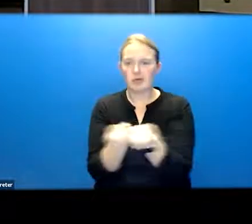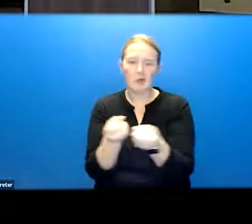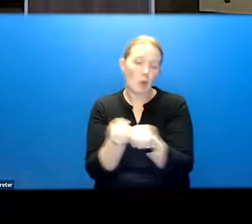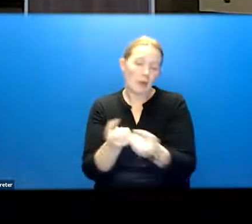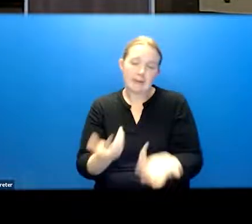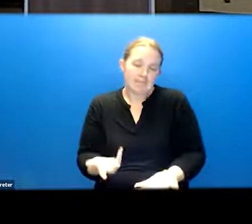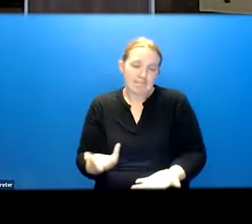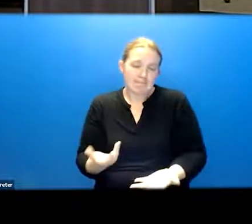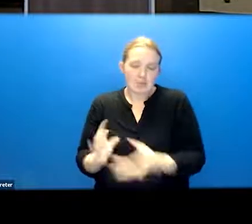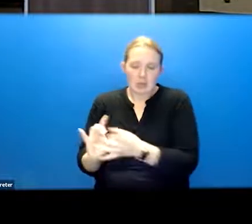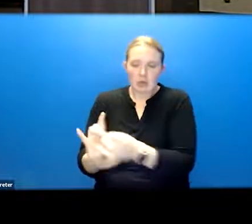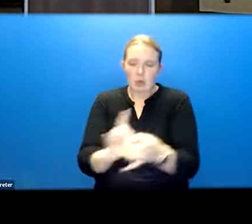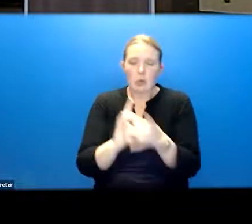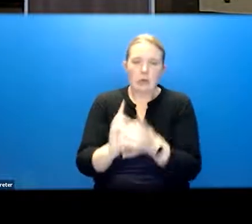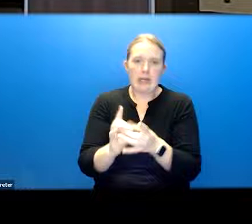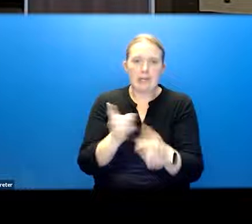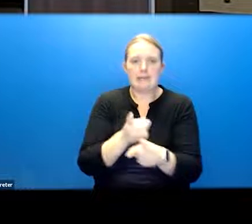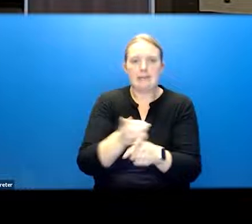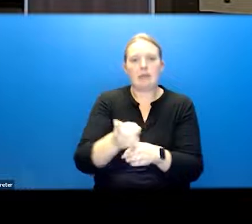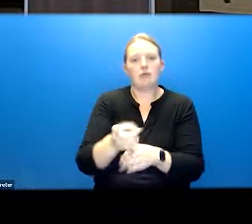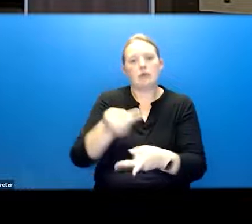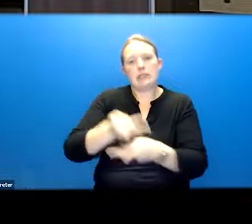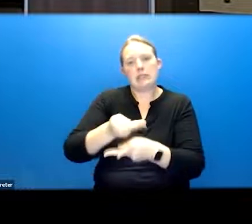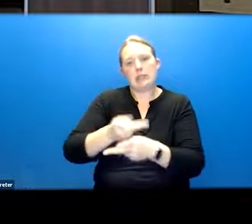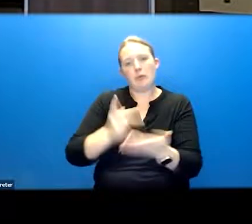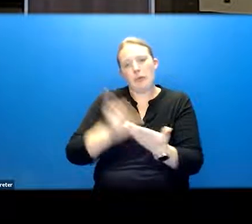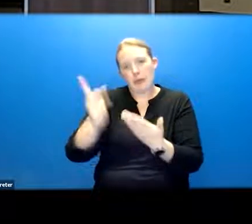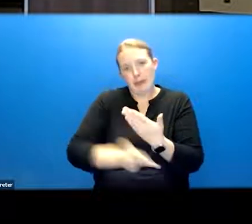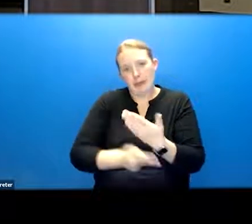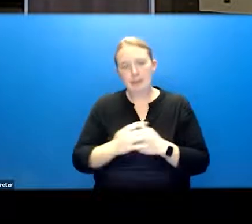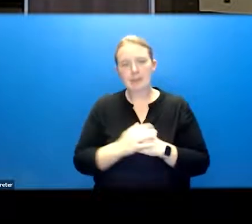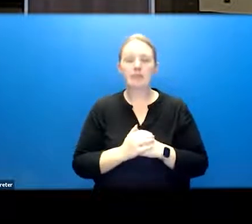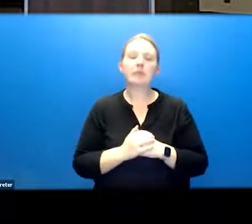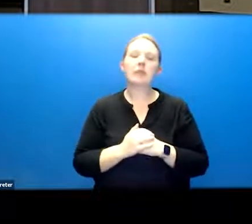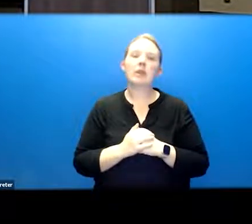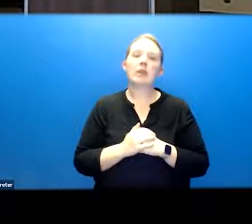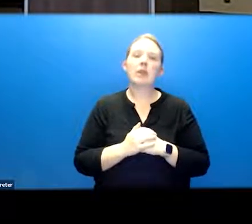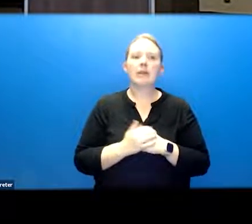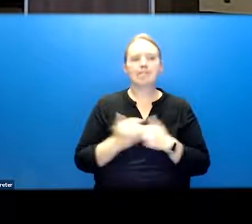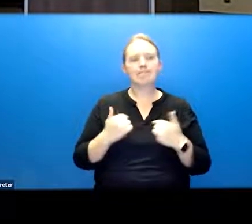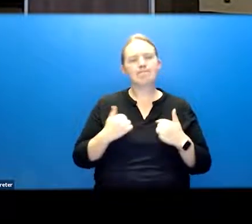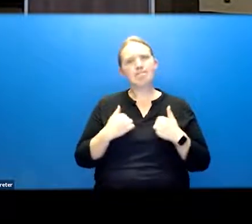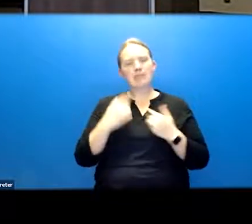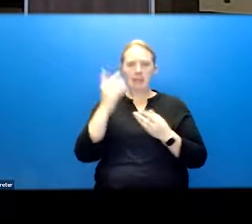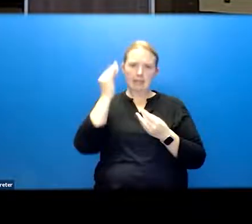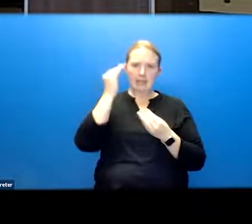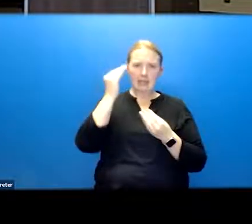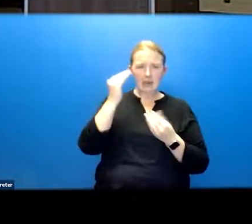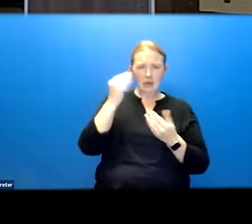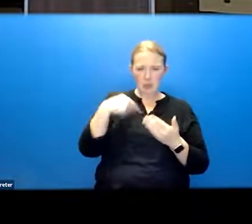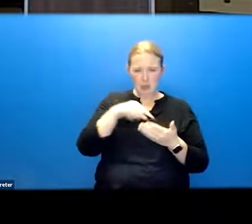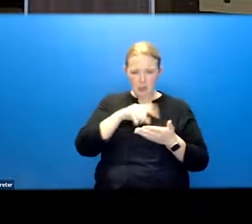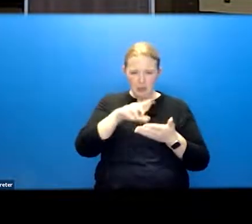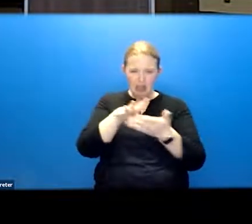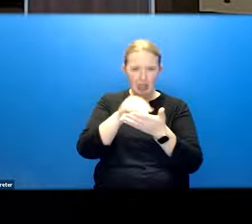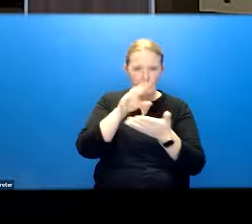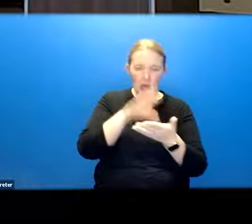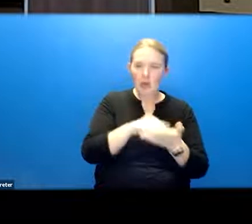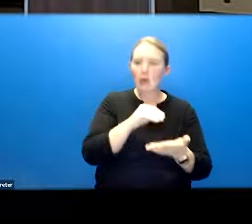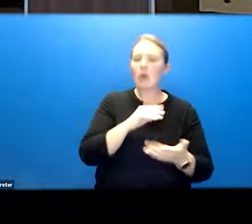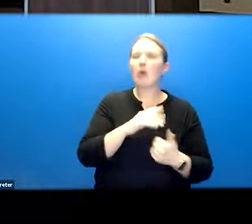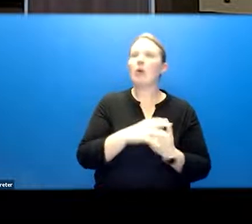in coordinated specialty care programs. And I think some of the takeaways that we get from this is